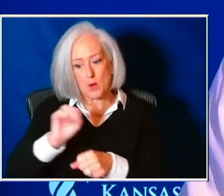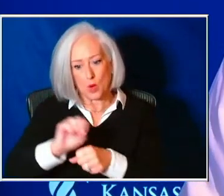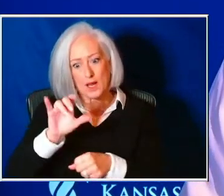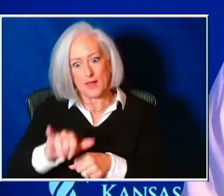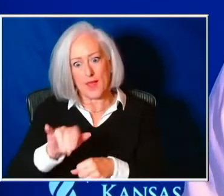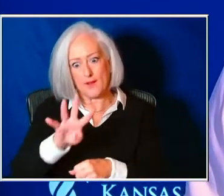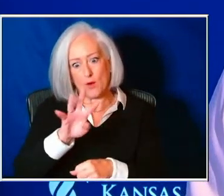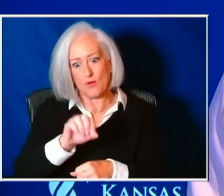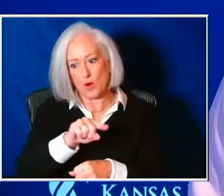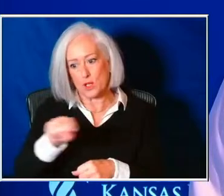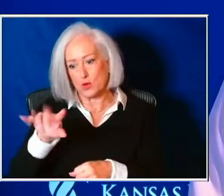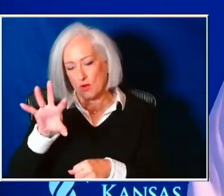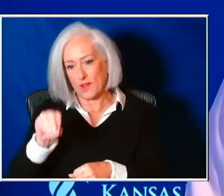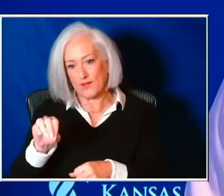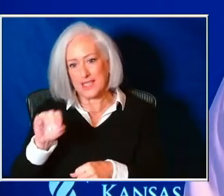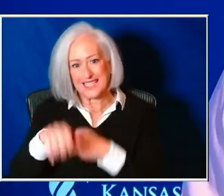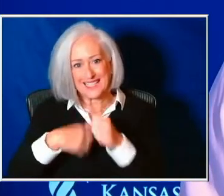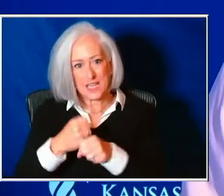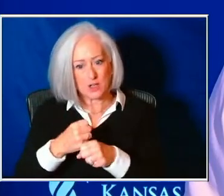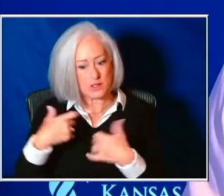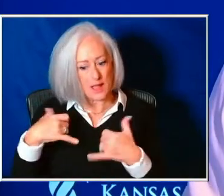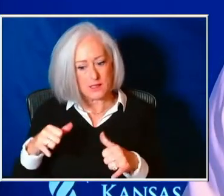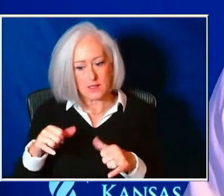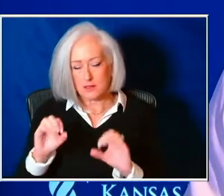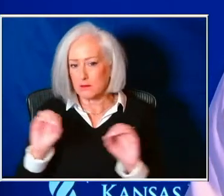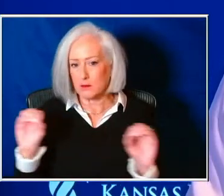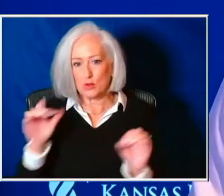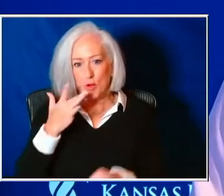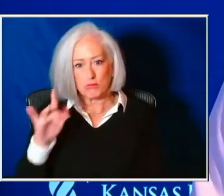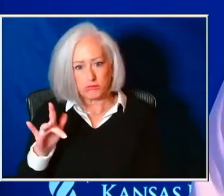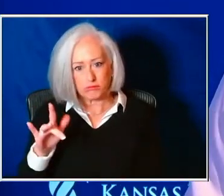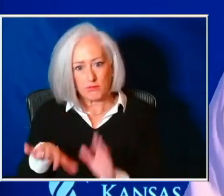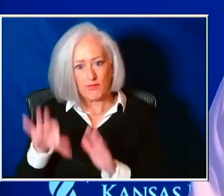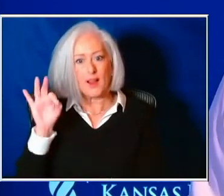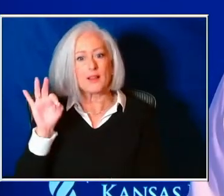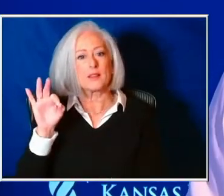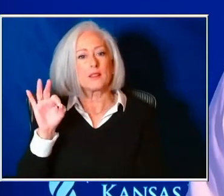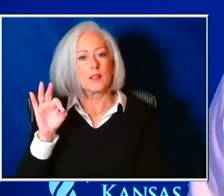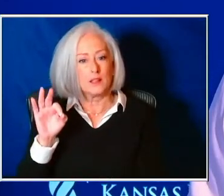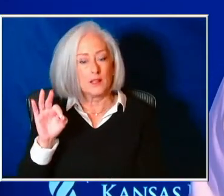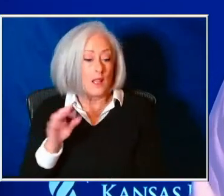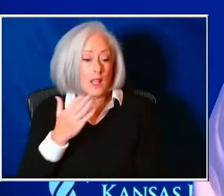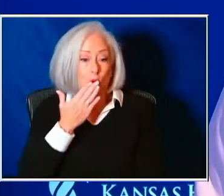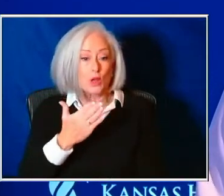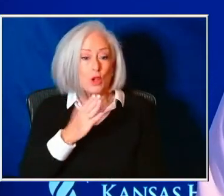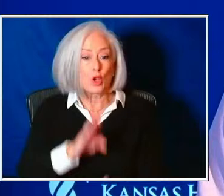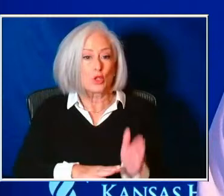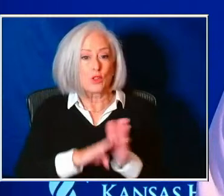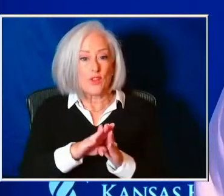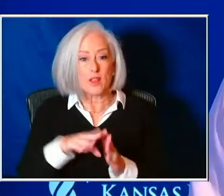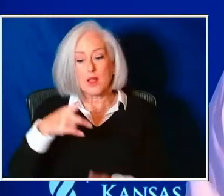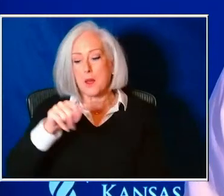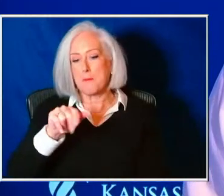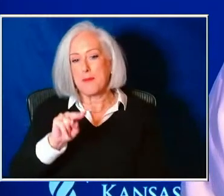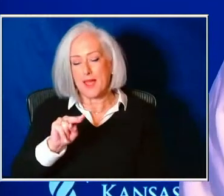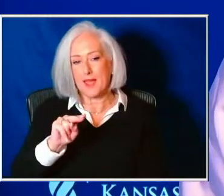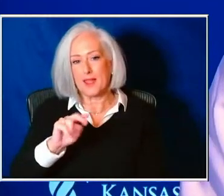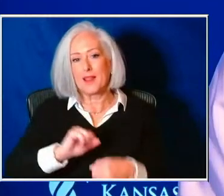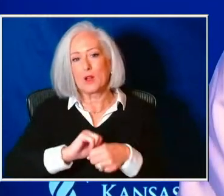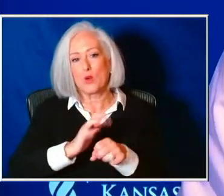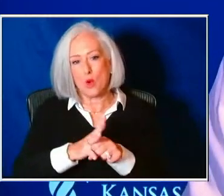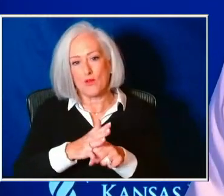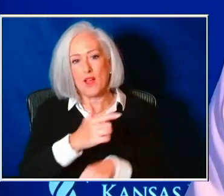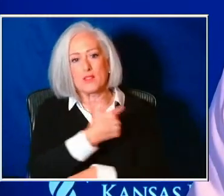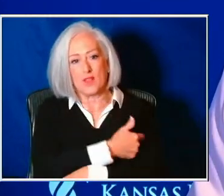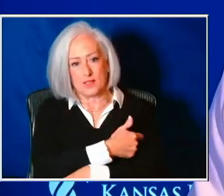So yes, those things are being investigated. It would be good to develop a pan-coronavirus vaccine. Hopefully